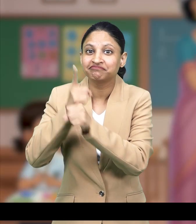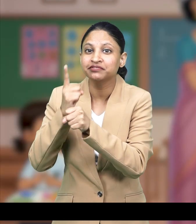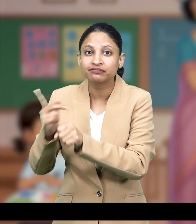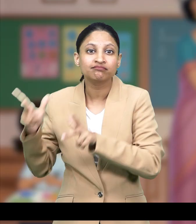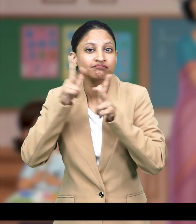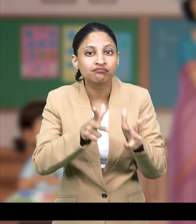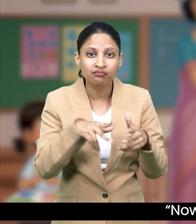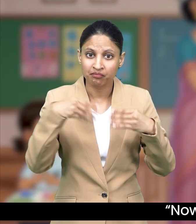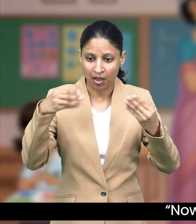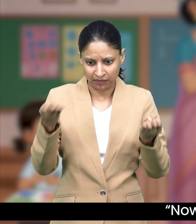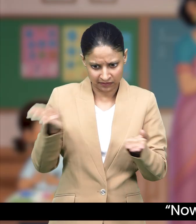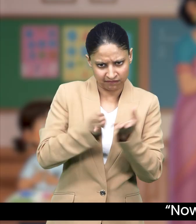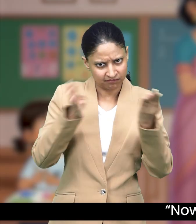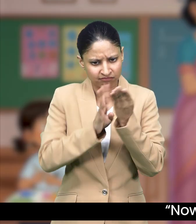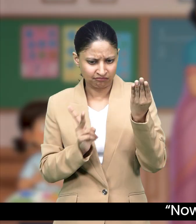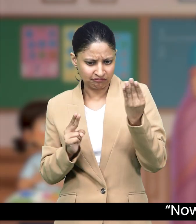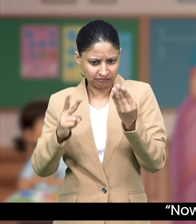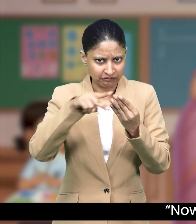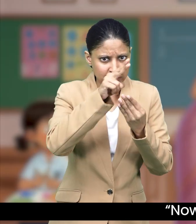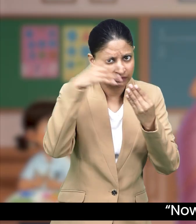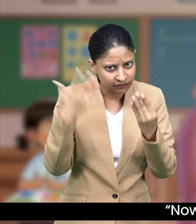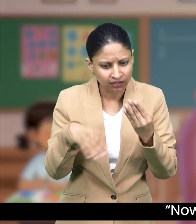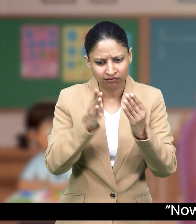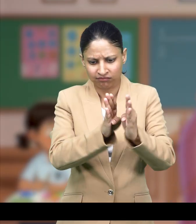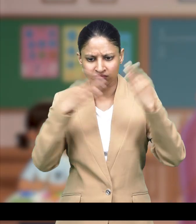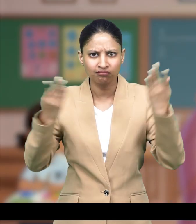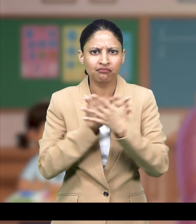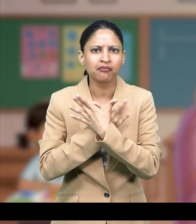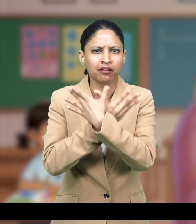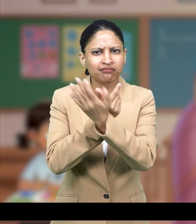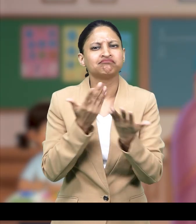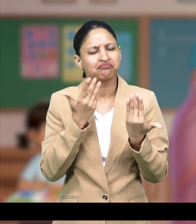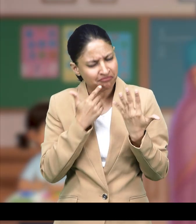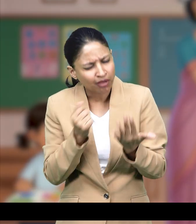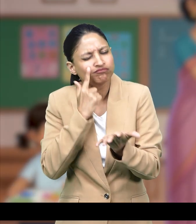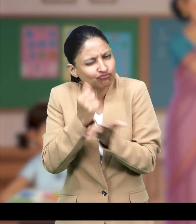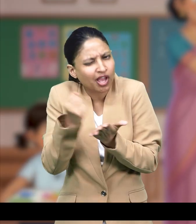The teacher said, "Now let's try folding and cutting to make a butterfly."